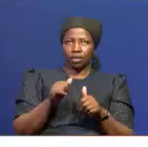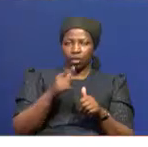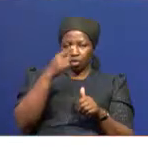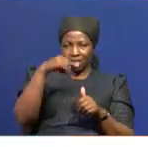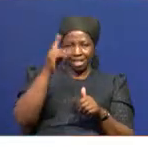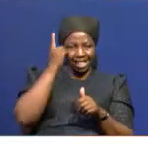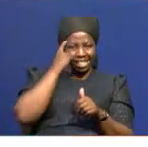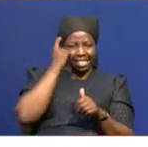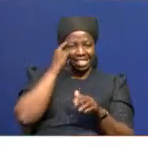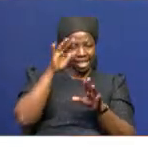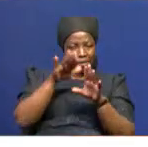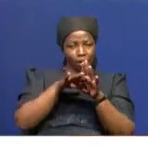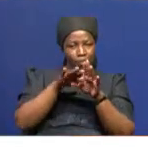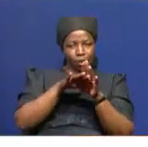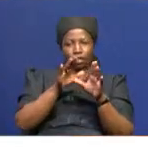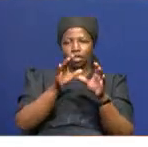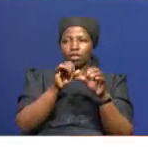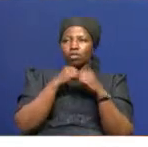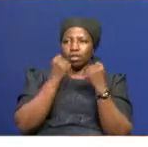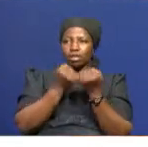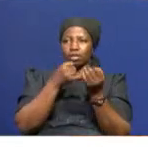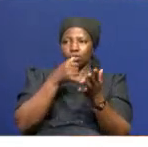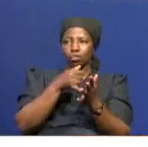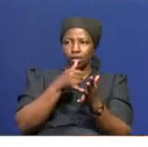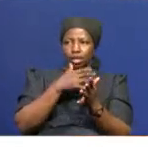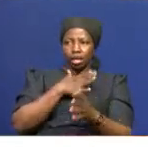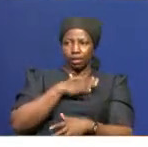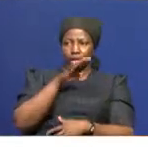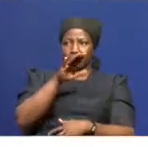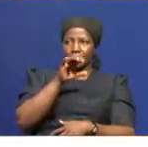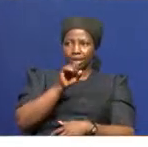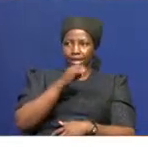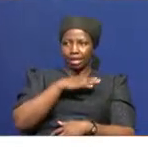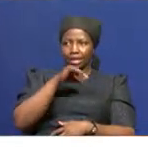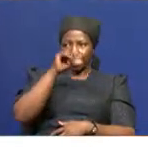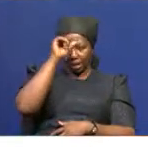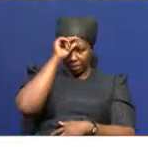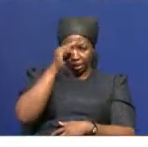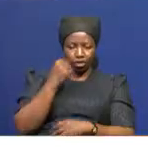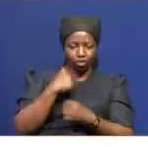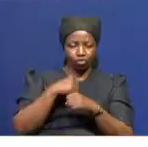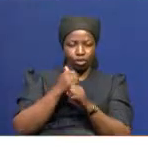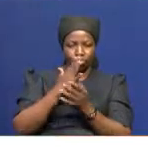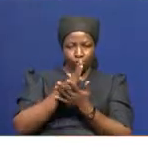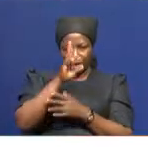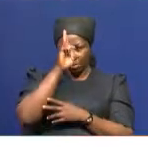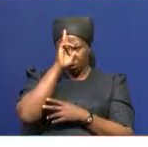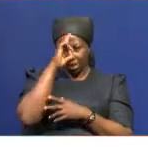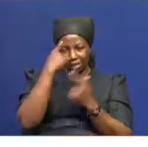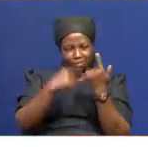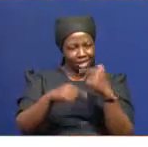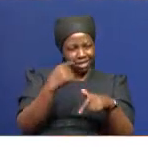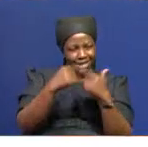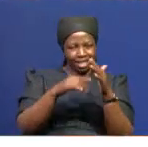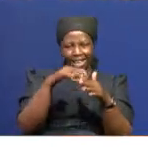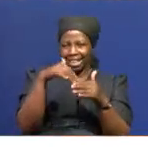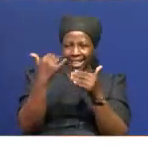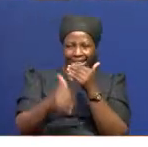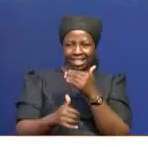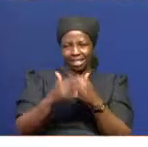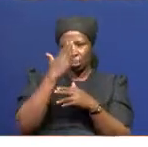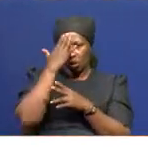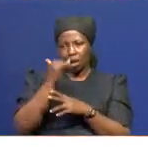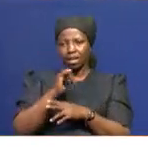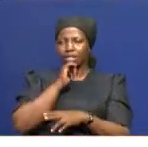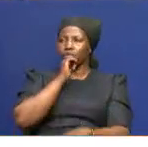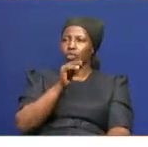right-thinking member of society, including our cabinet secretary and government, to see that police brutality ends immediately. Because it is not